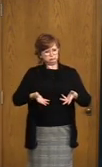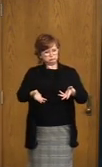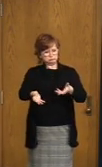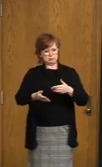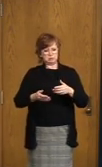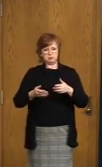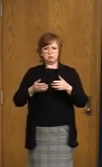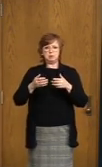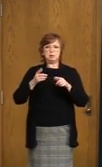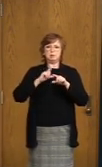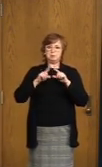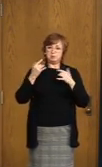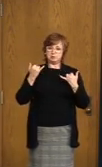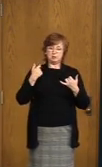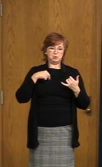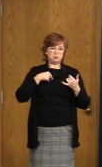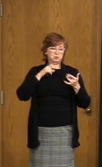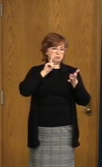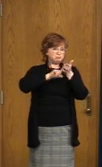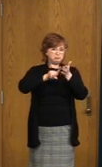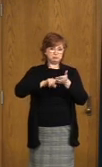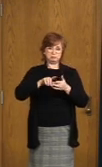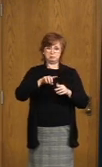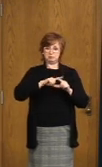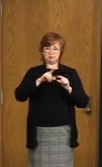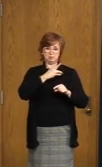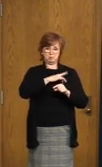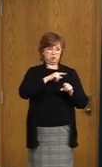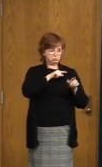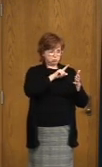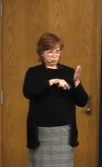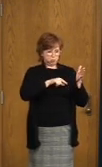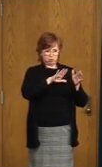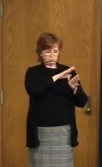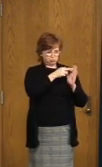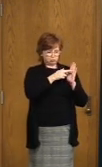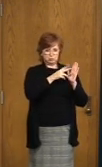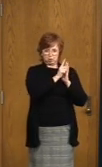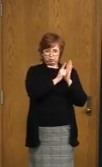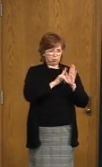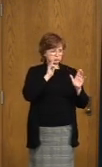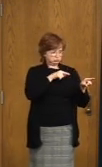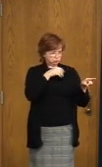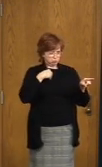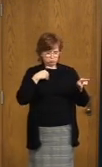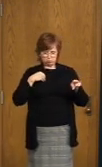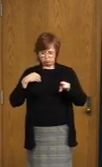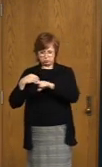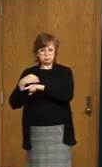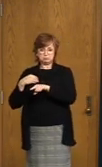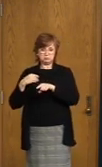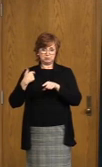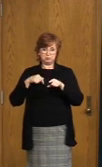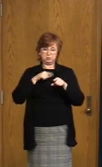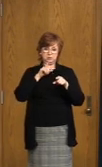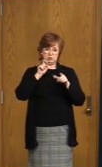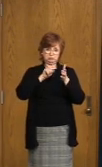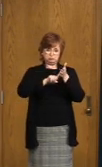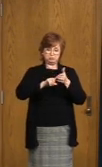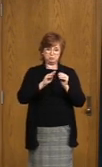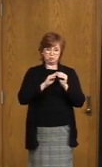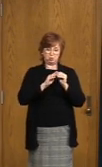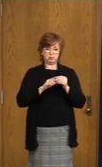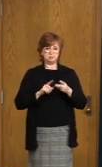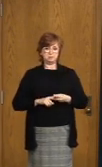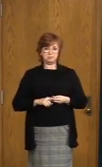at what other jurisdictions have in place with respect to some of the laws that they have, and